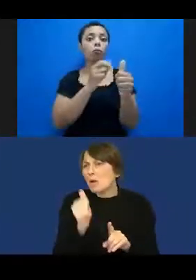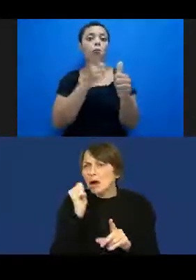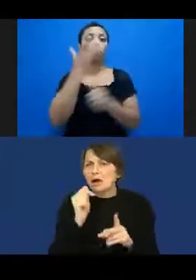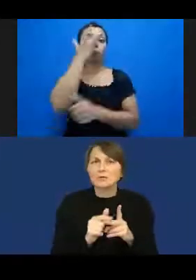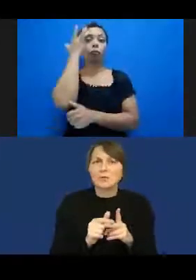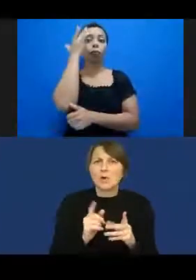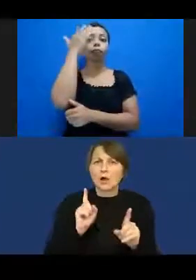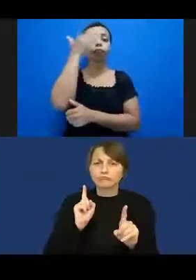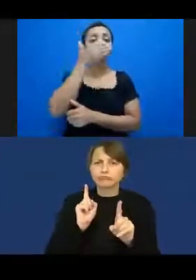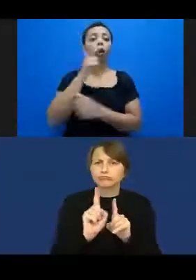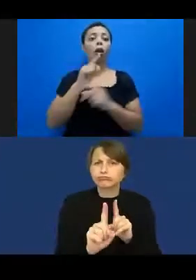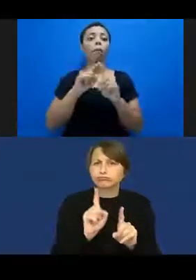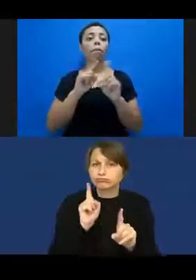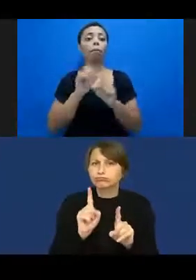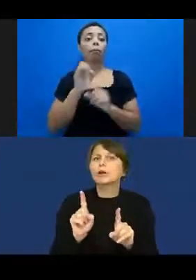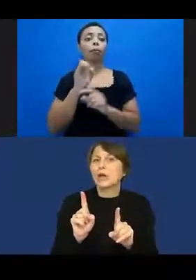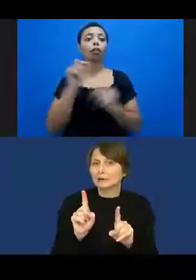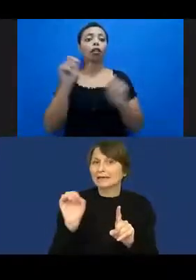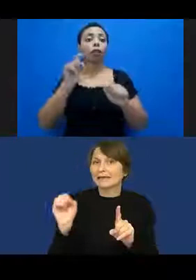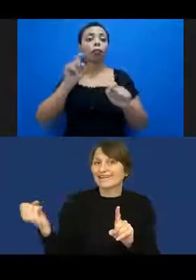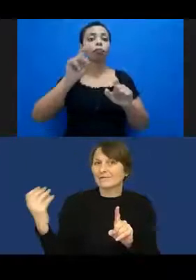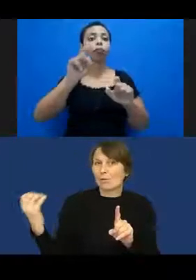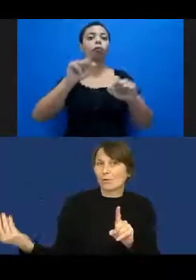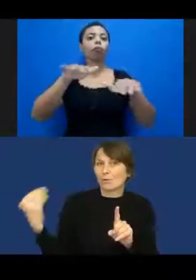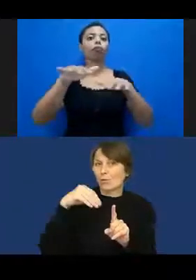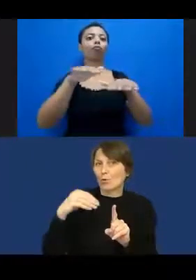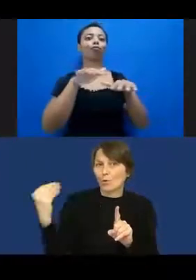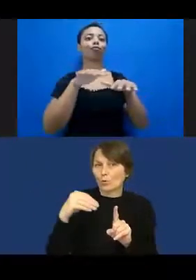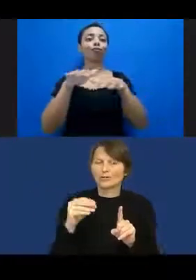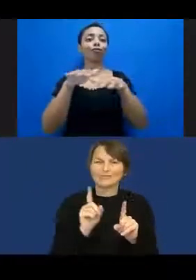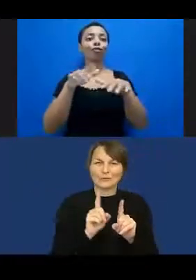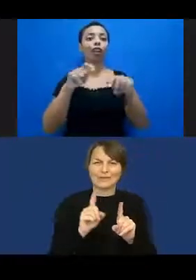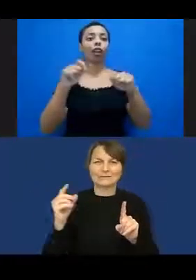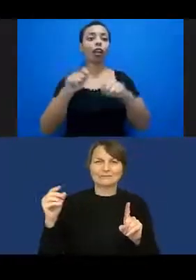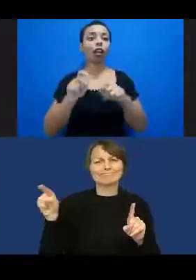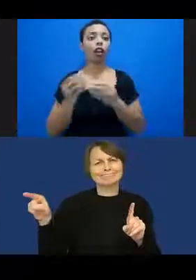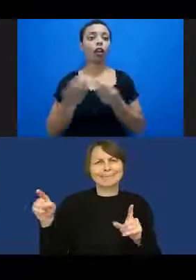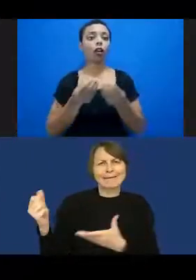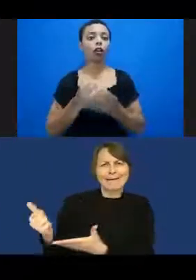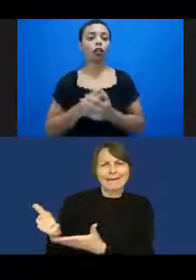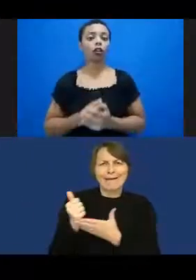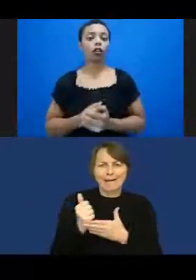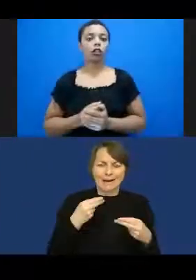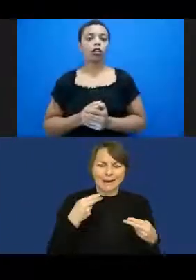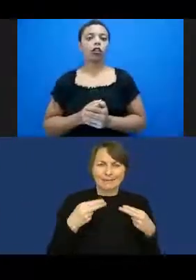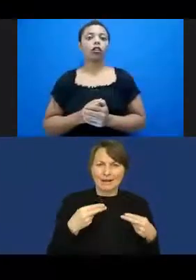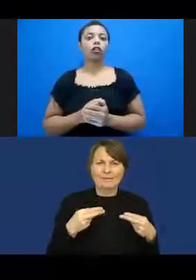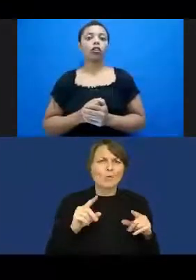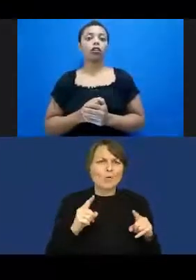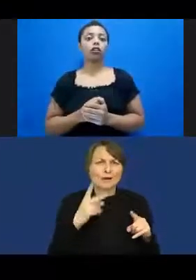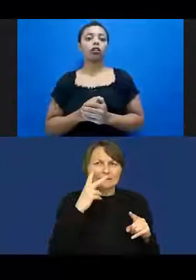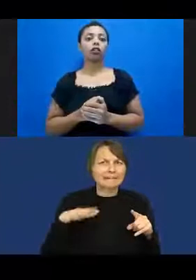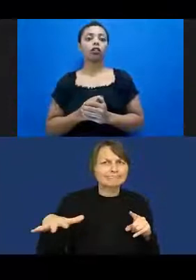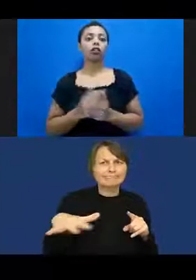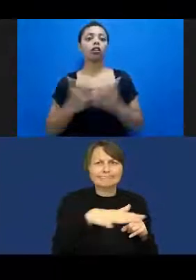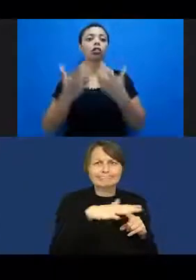still pick up information from them. And in this way, they can be used to label things of interest in the environment. So you could, for example,